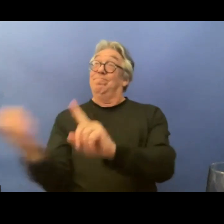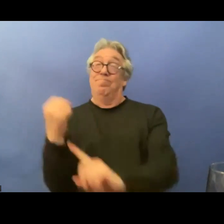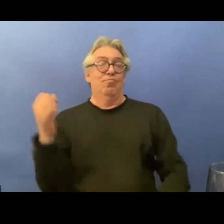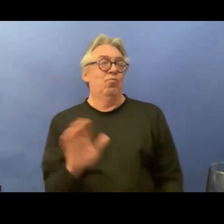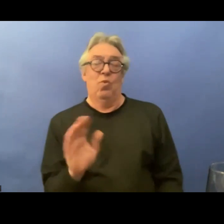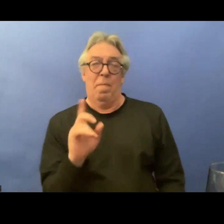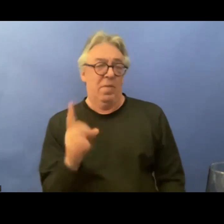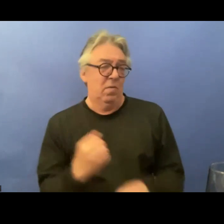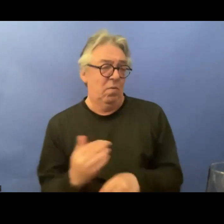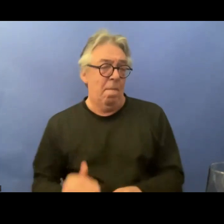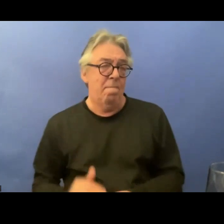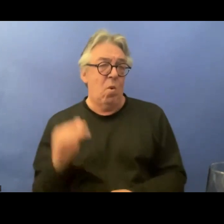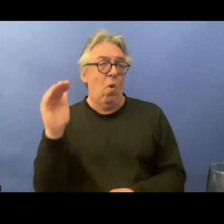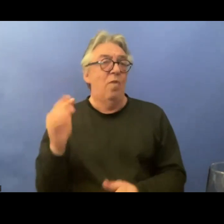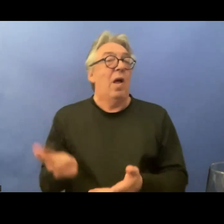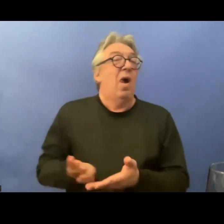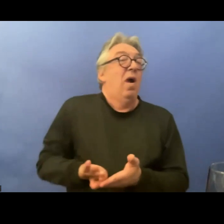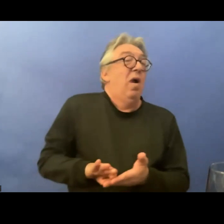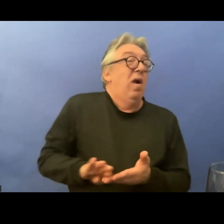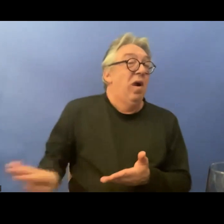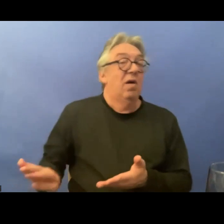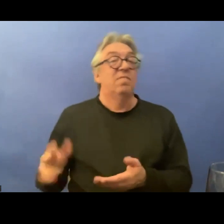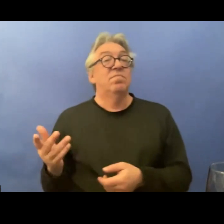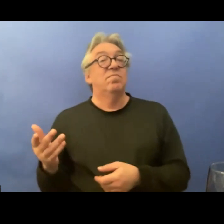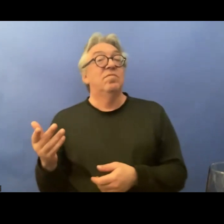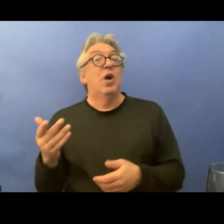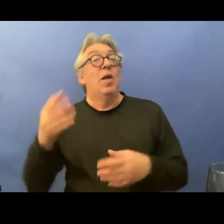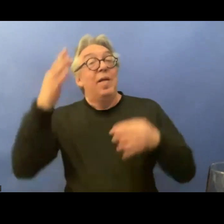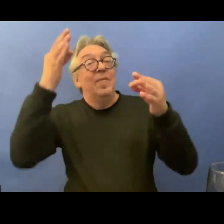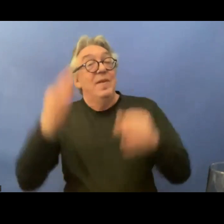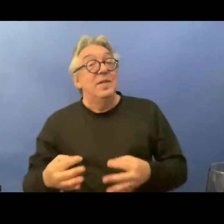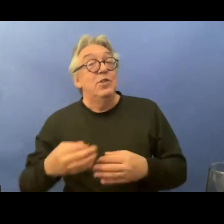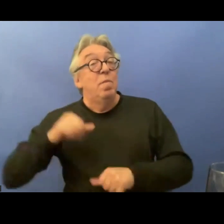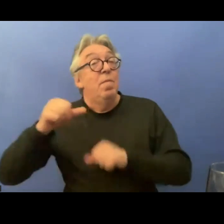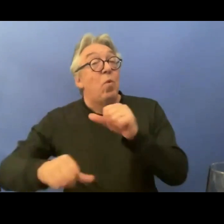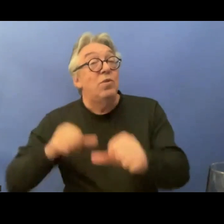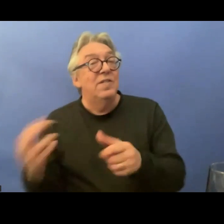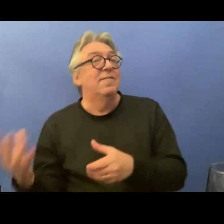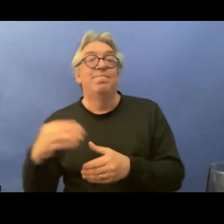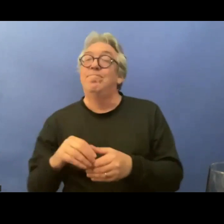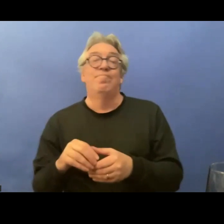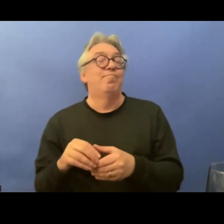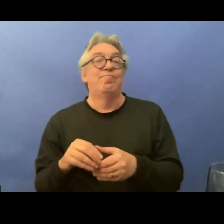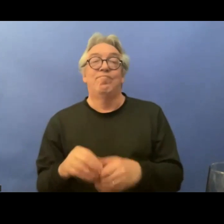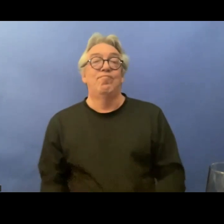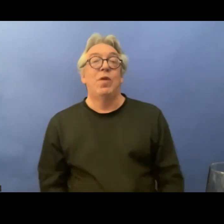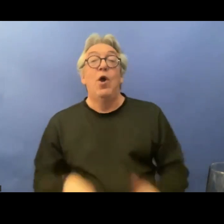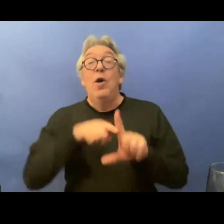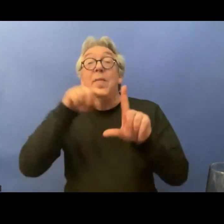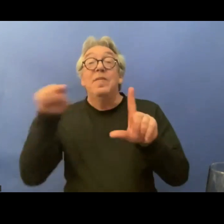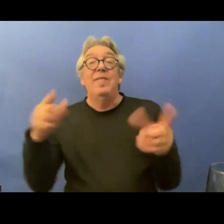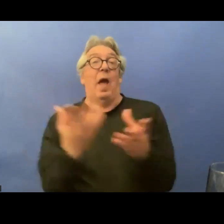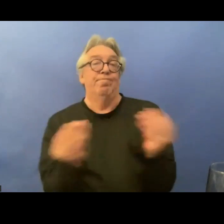around the issue of underrepresentation and decision-making. We still need to do more around addressing data gaps on